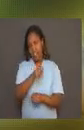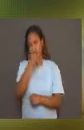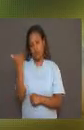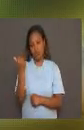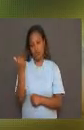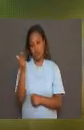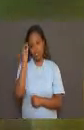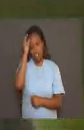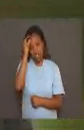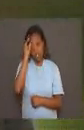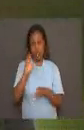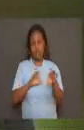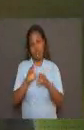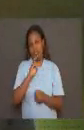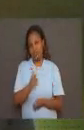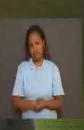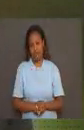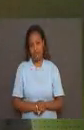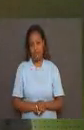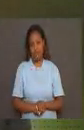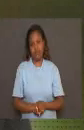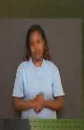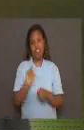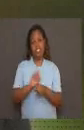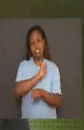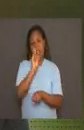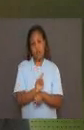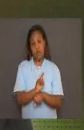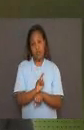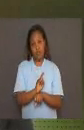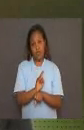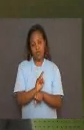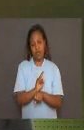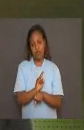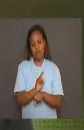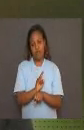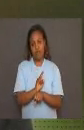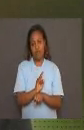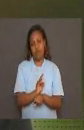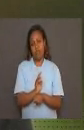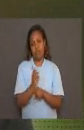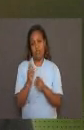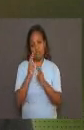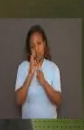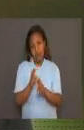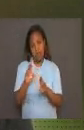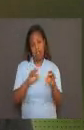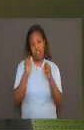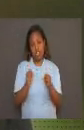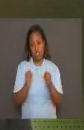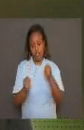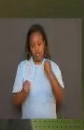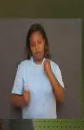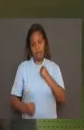other cultures. Citizens can also respond by giving